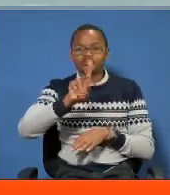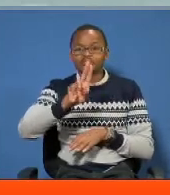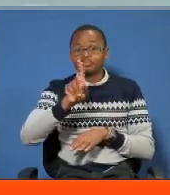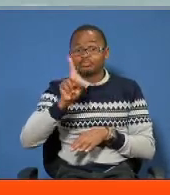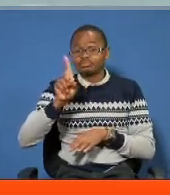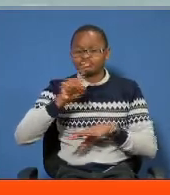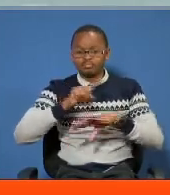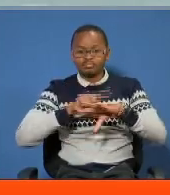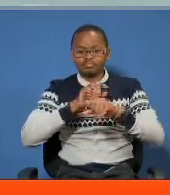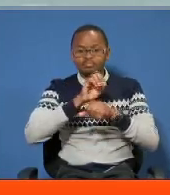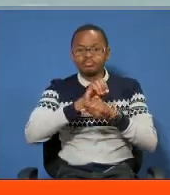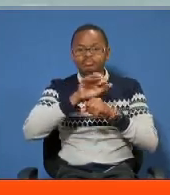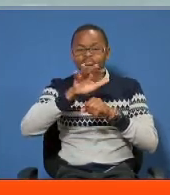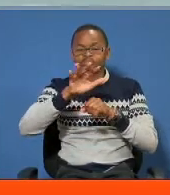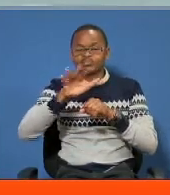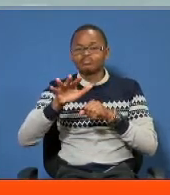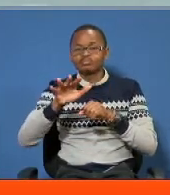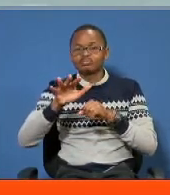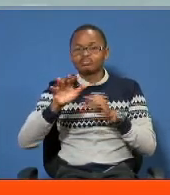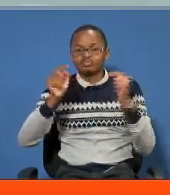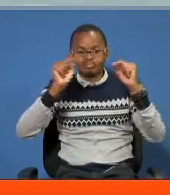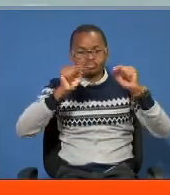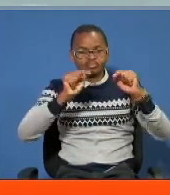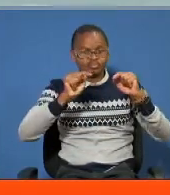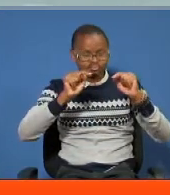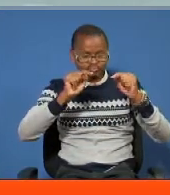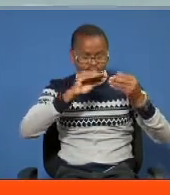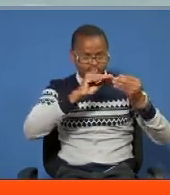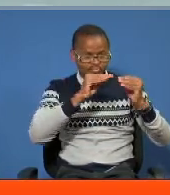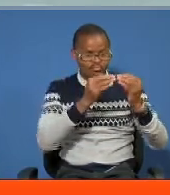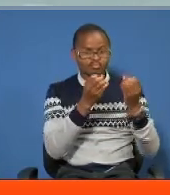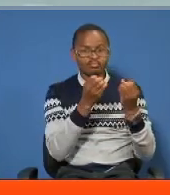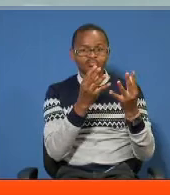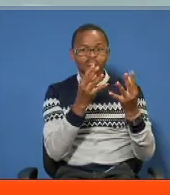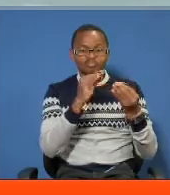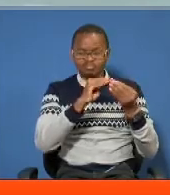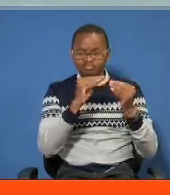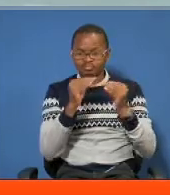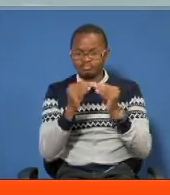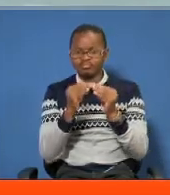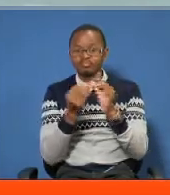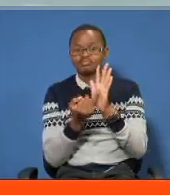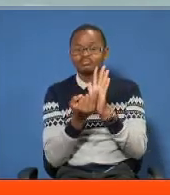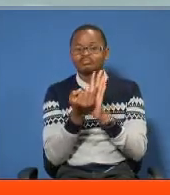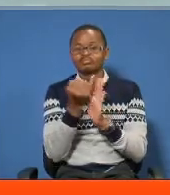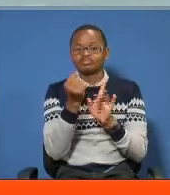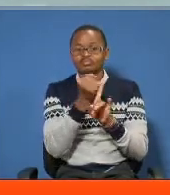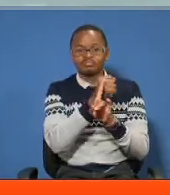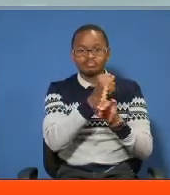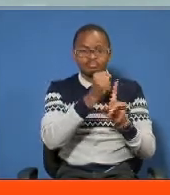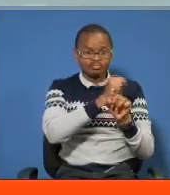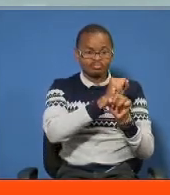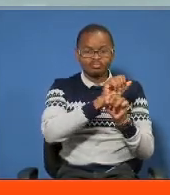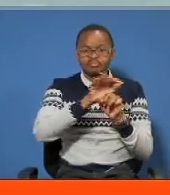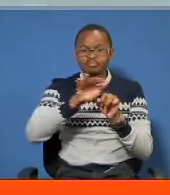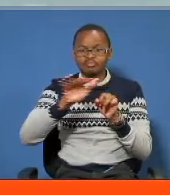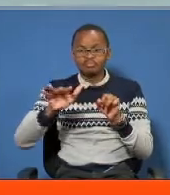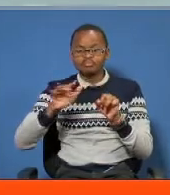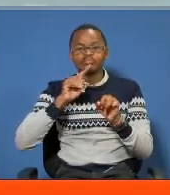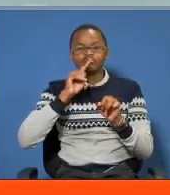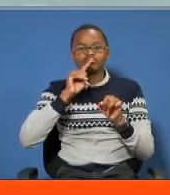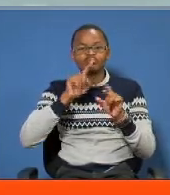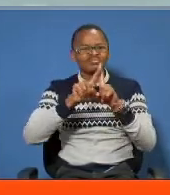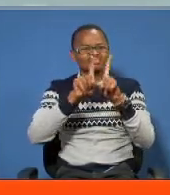Kenyatta University, this particular time of COVID-19 pandemic, they have come up with many innovations that have helped in the fight against